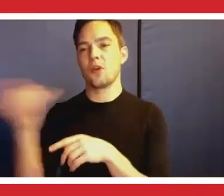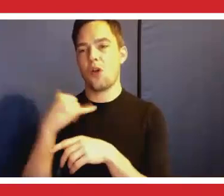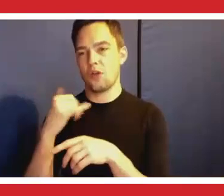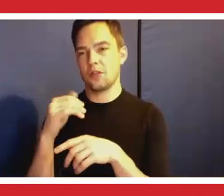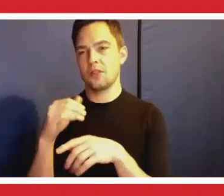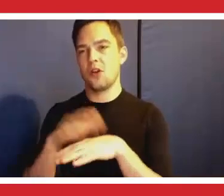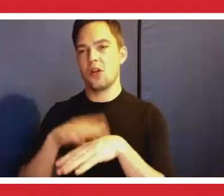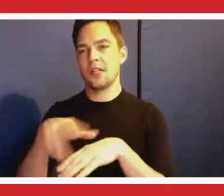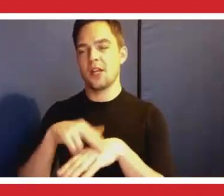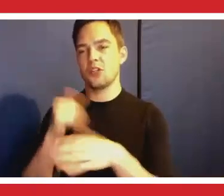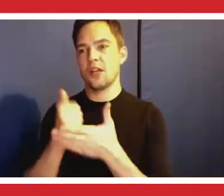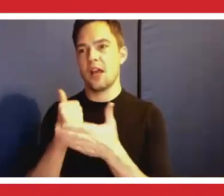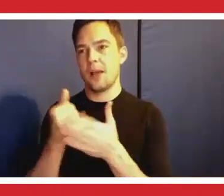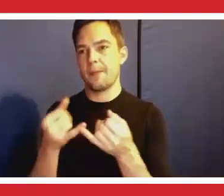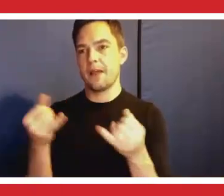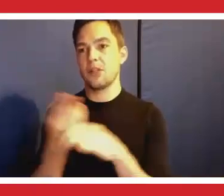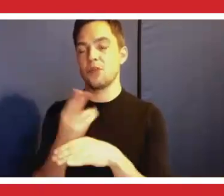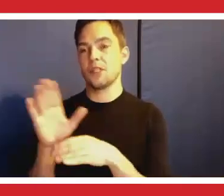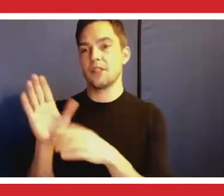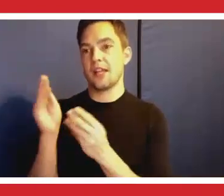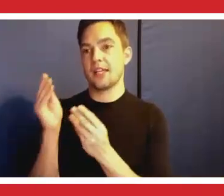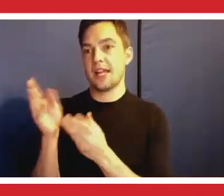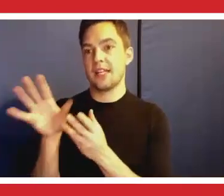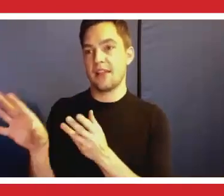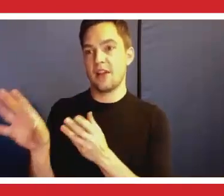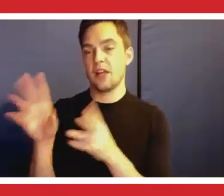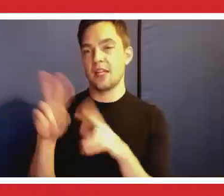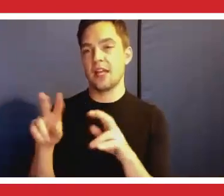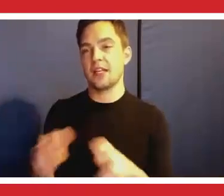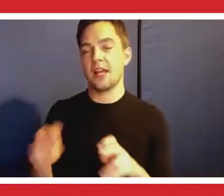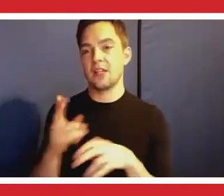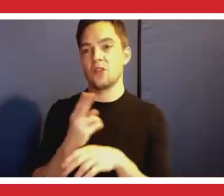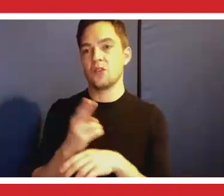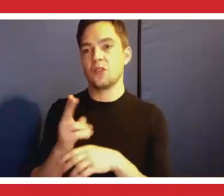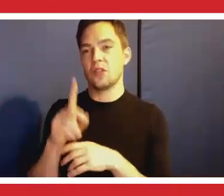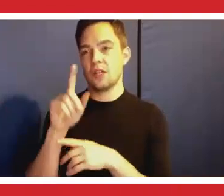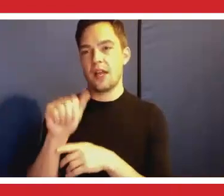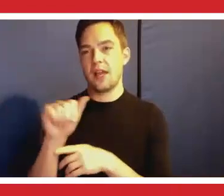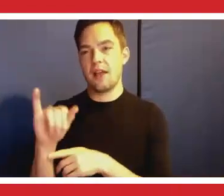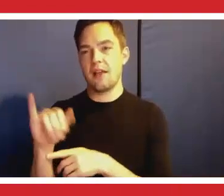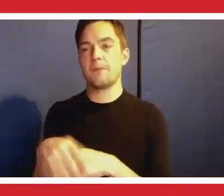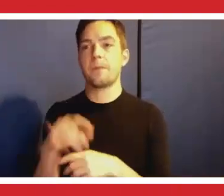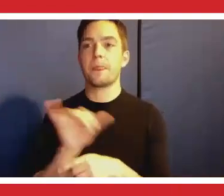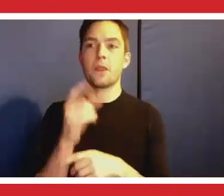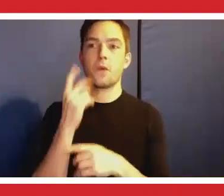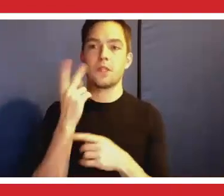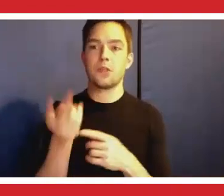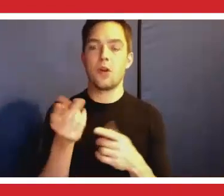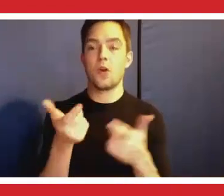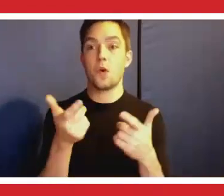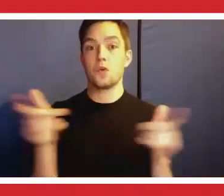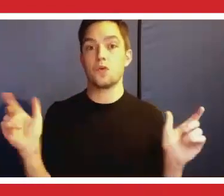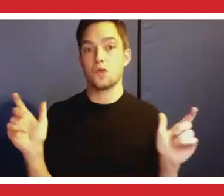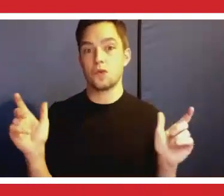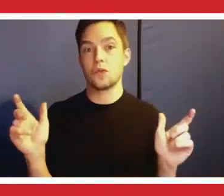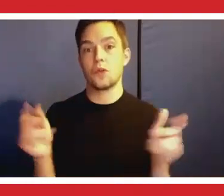national helpline and using that data and analyzing using artificial intelligence. We saw huge